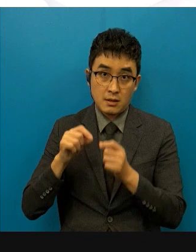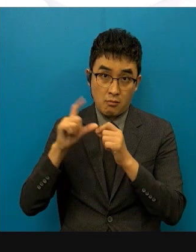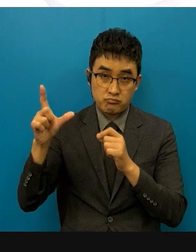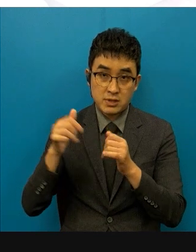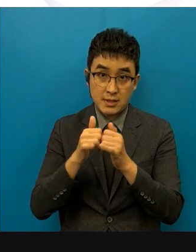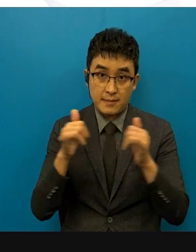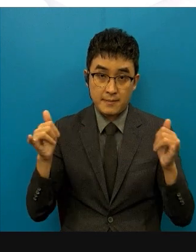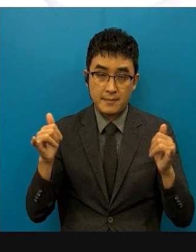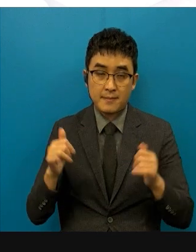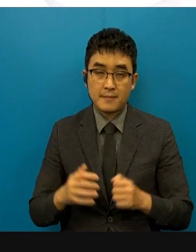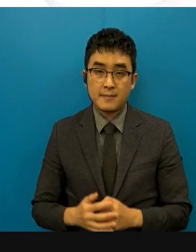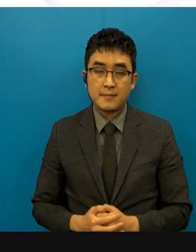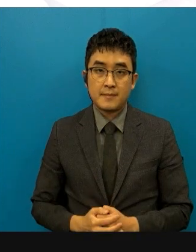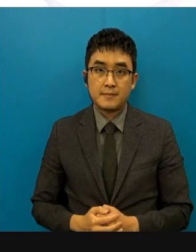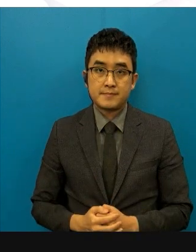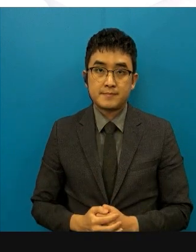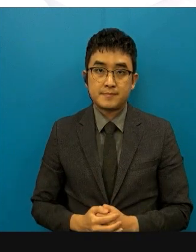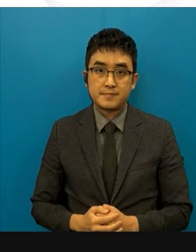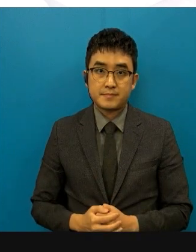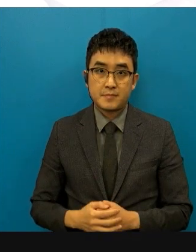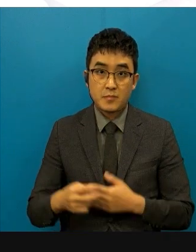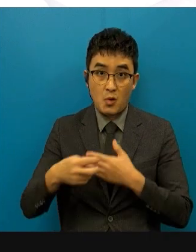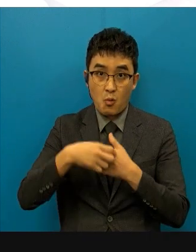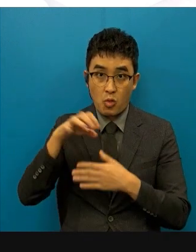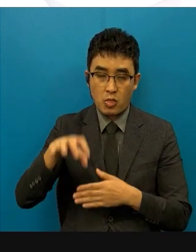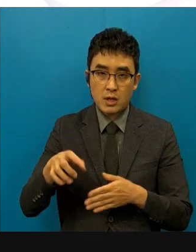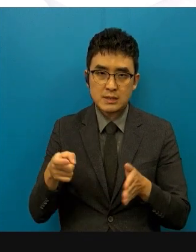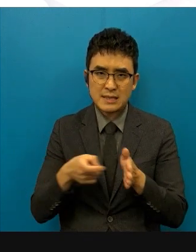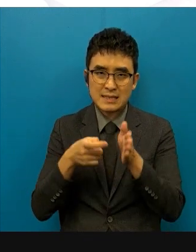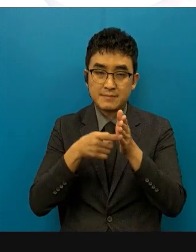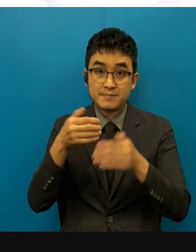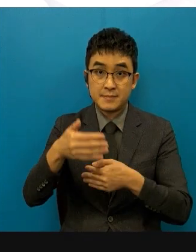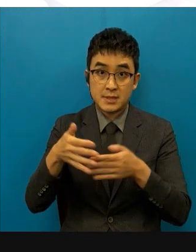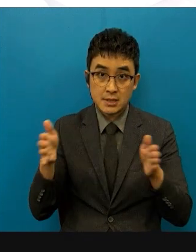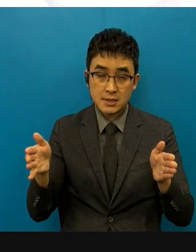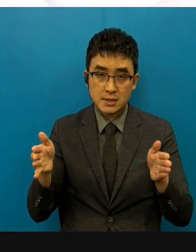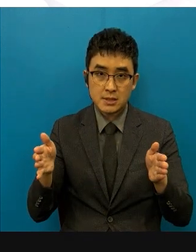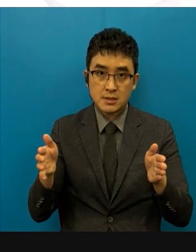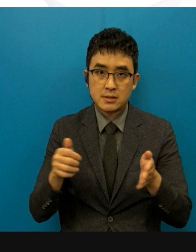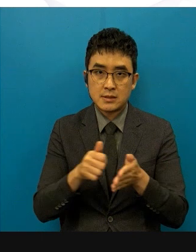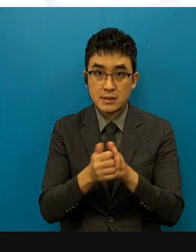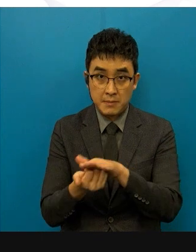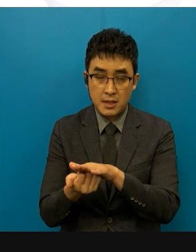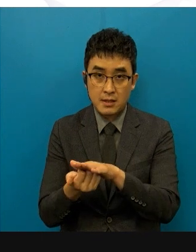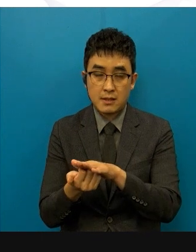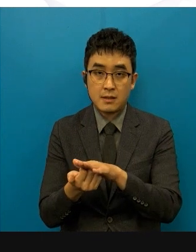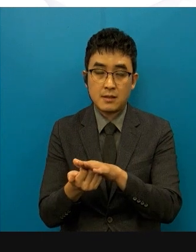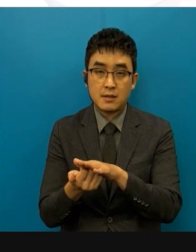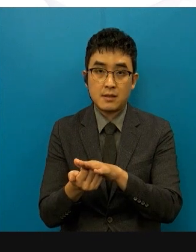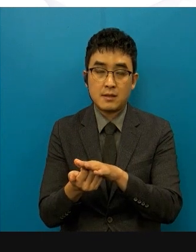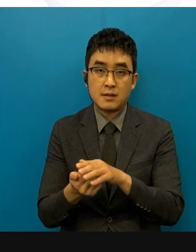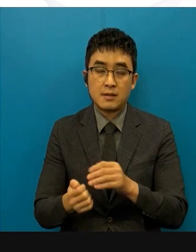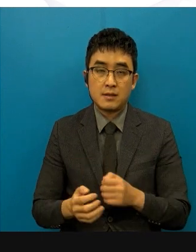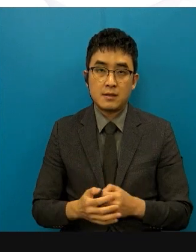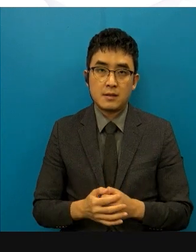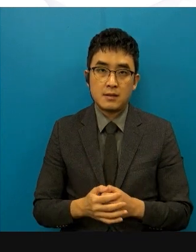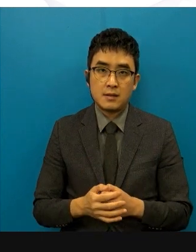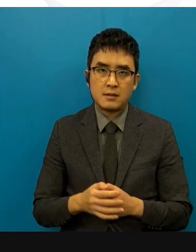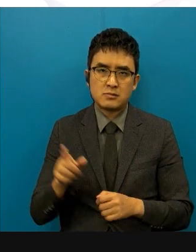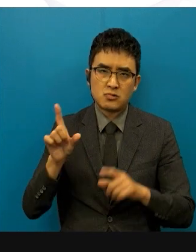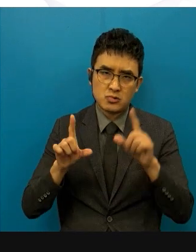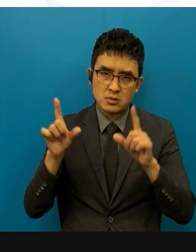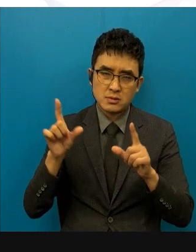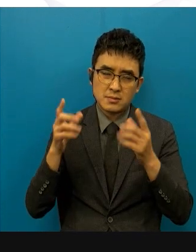of hospitals died in dignified way, and social concern have been